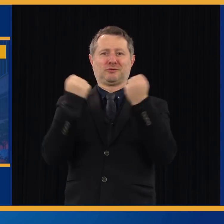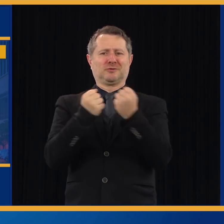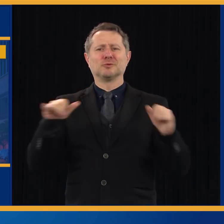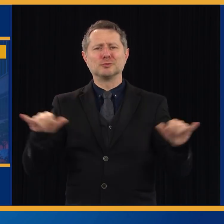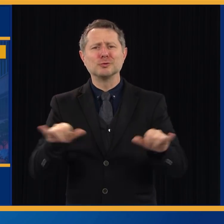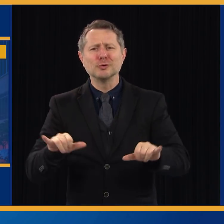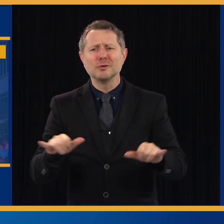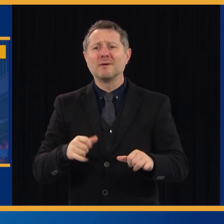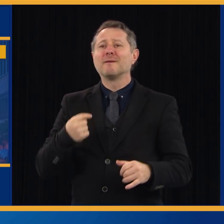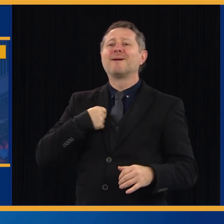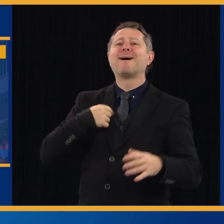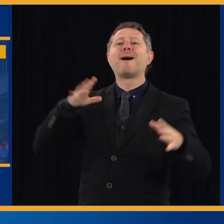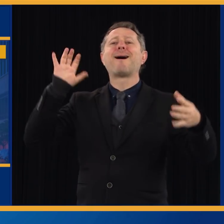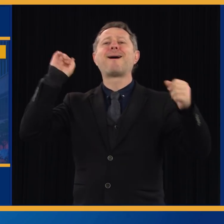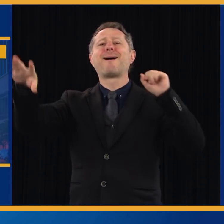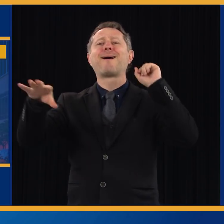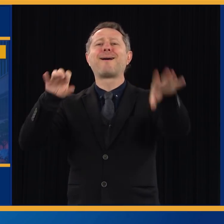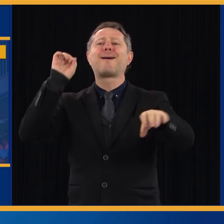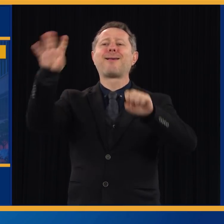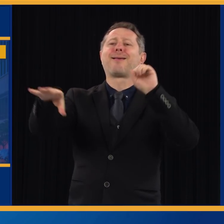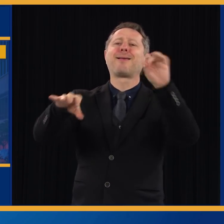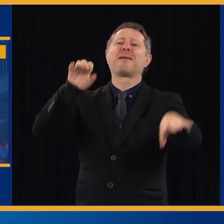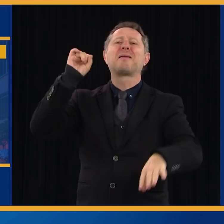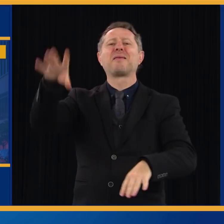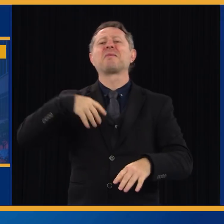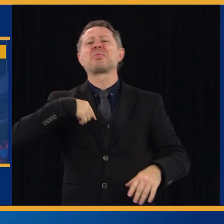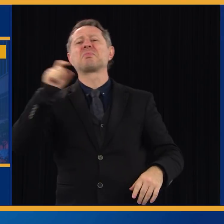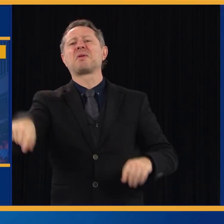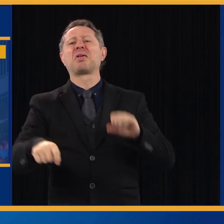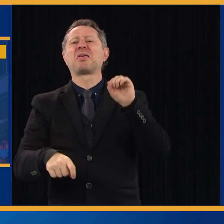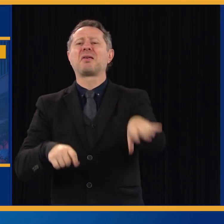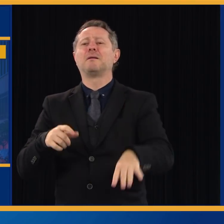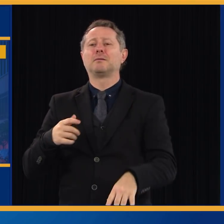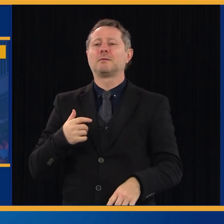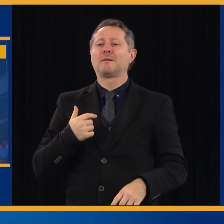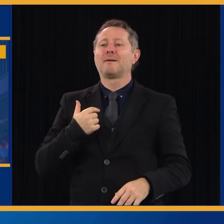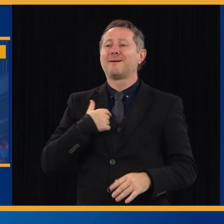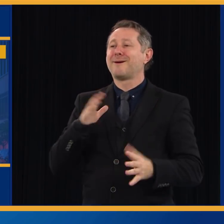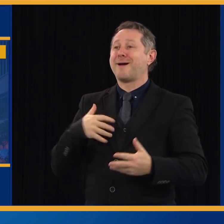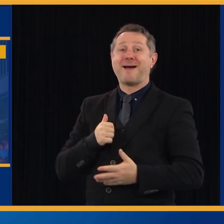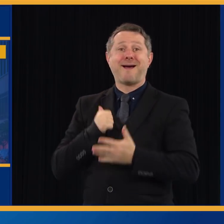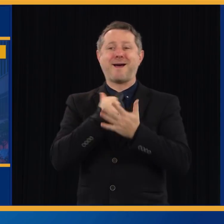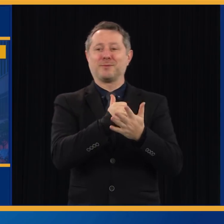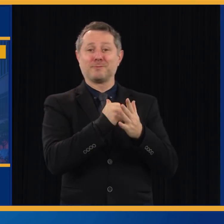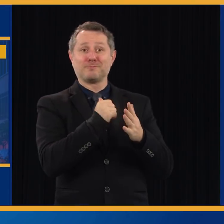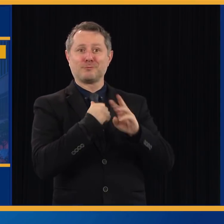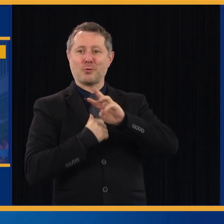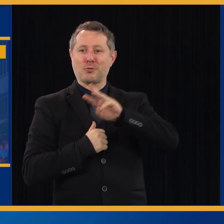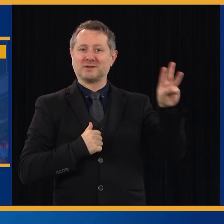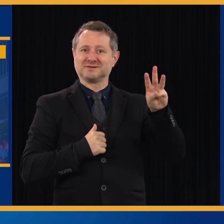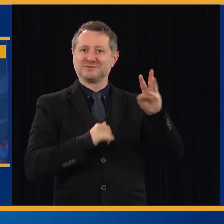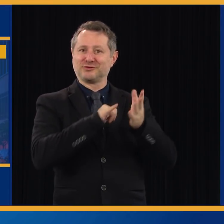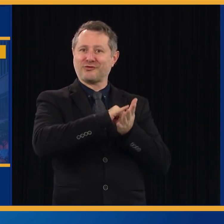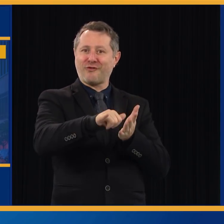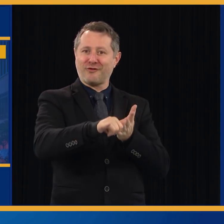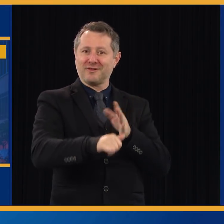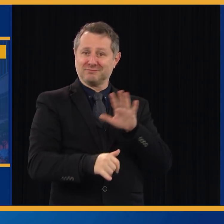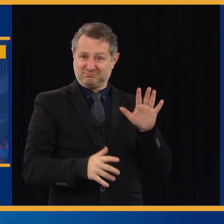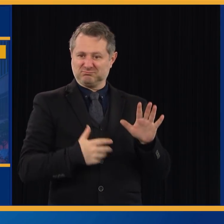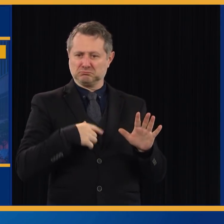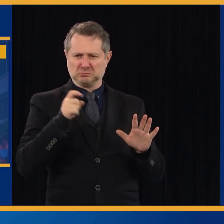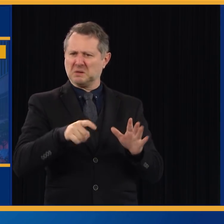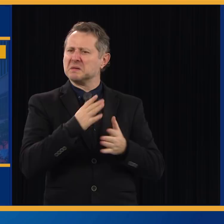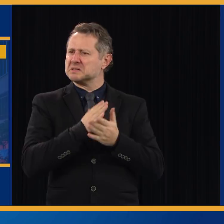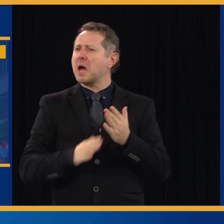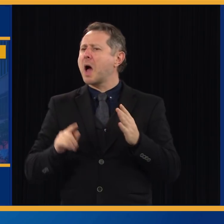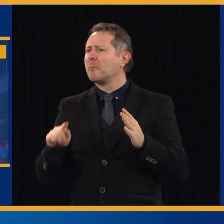say we have to move to help Western New York, yeah, there will be some places in the state where you hear a voice